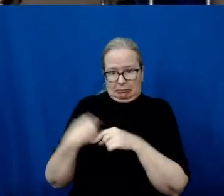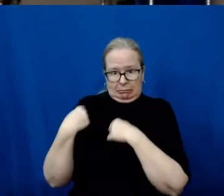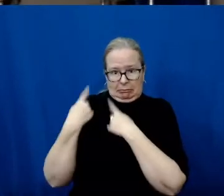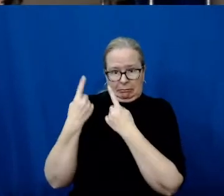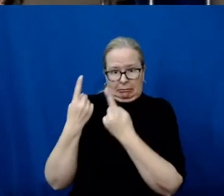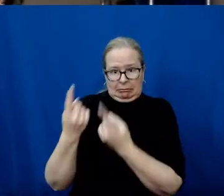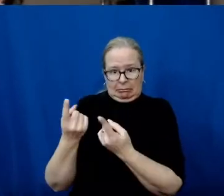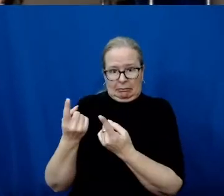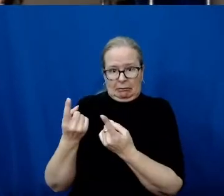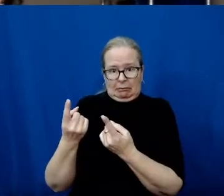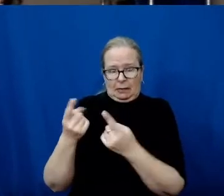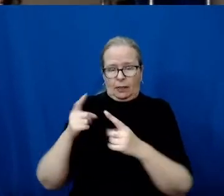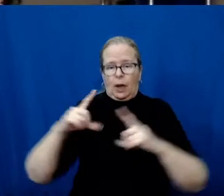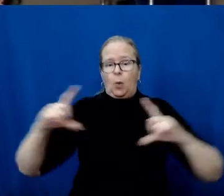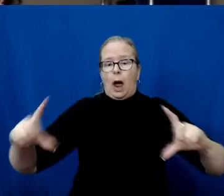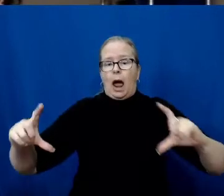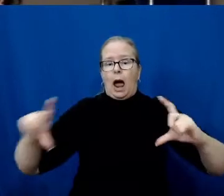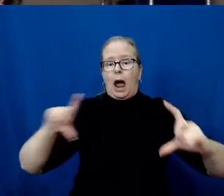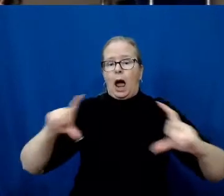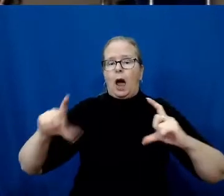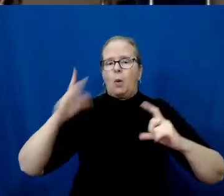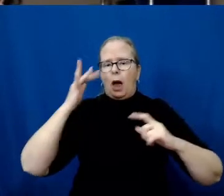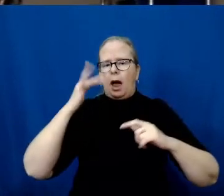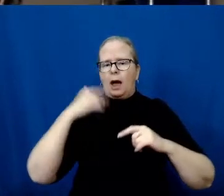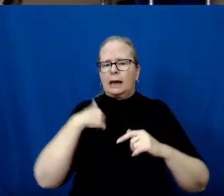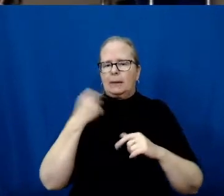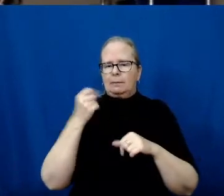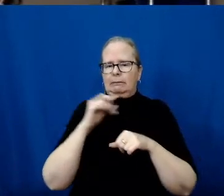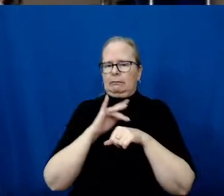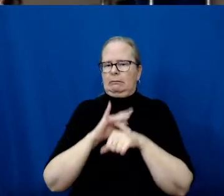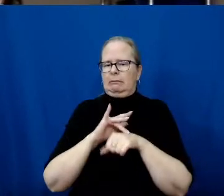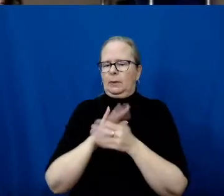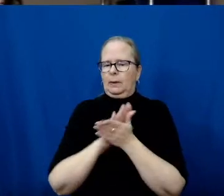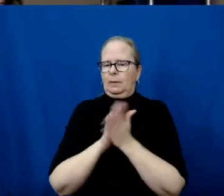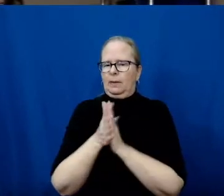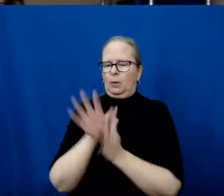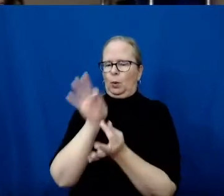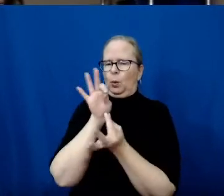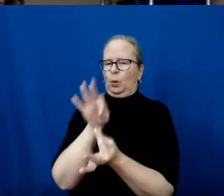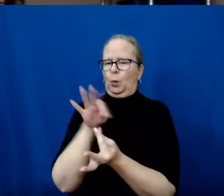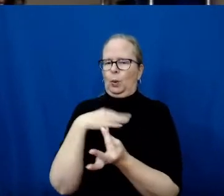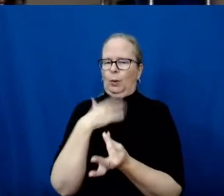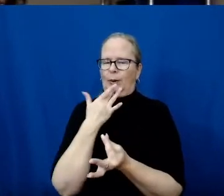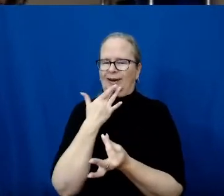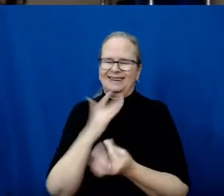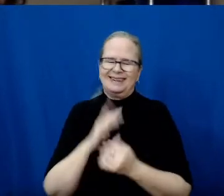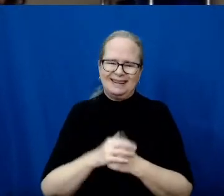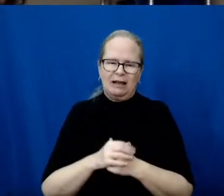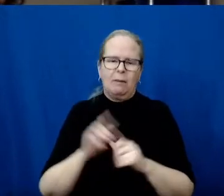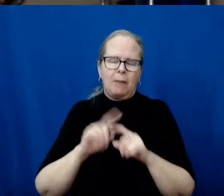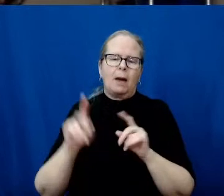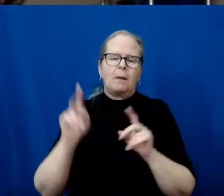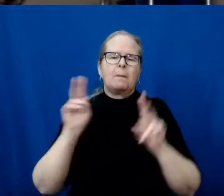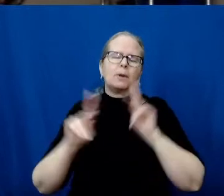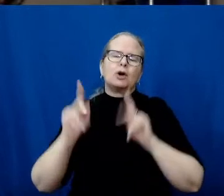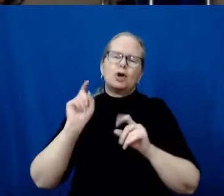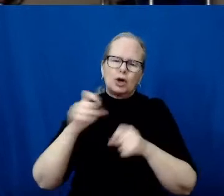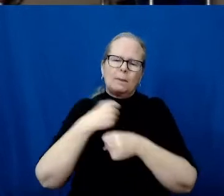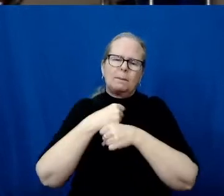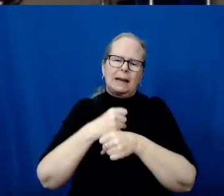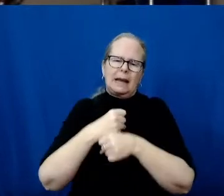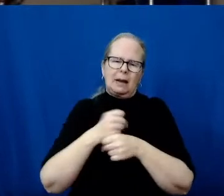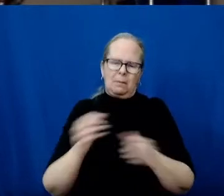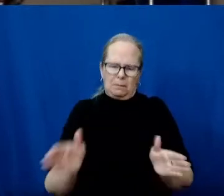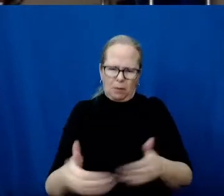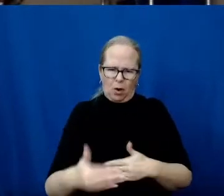so people should still make the box fan ones. They're really easy. They're super simple. The interesting thing about the round fan is